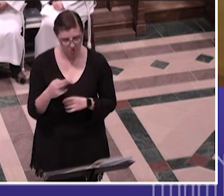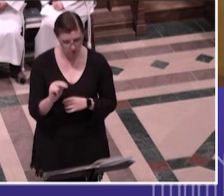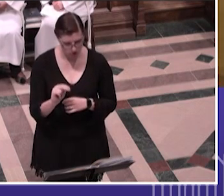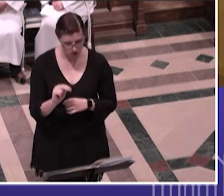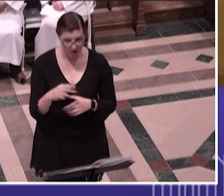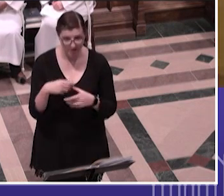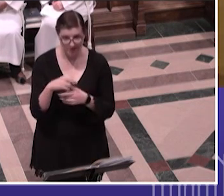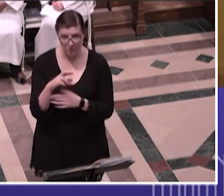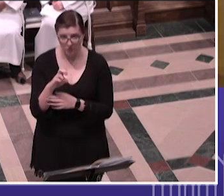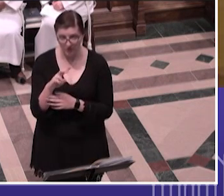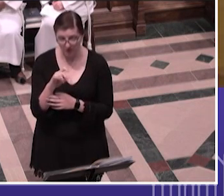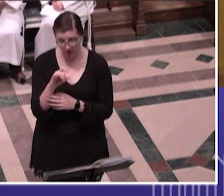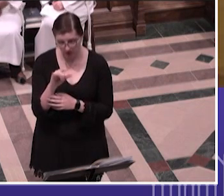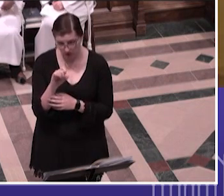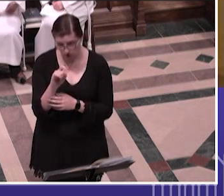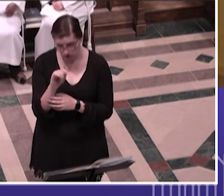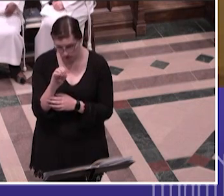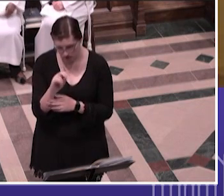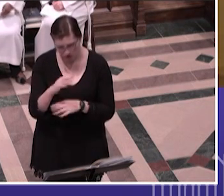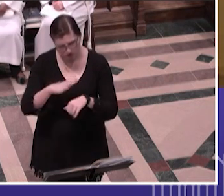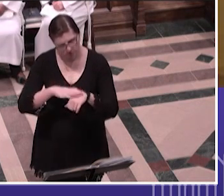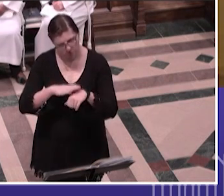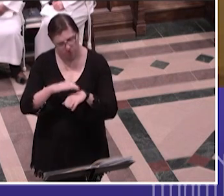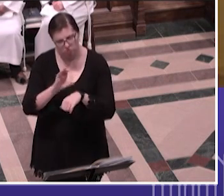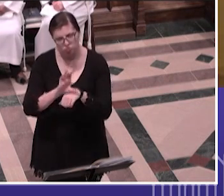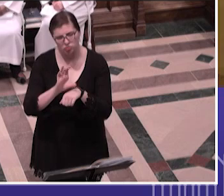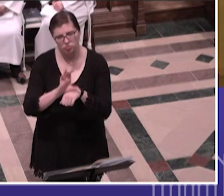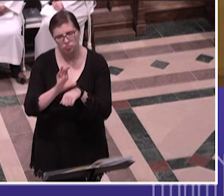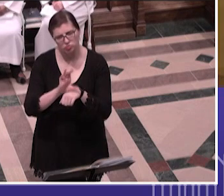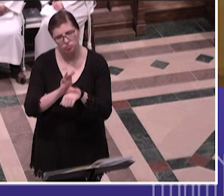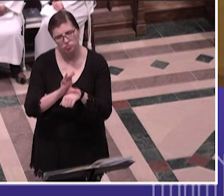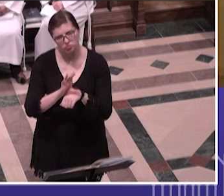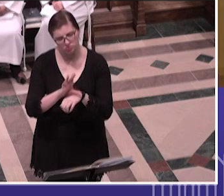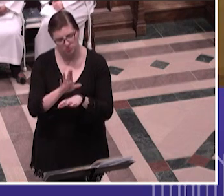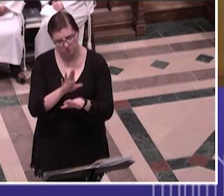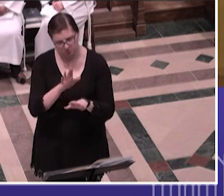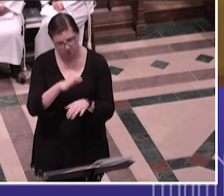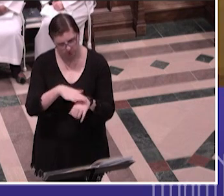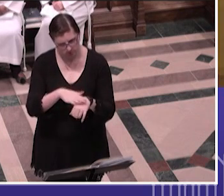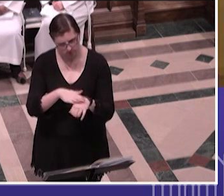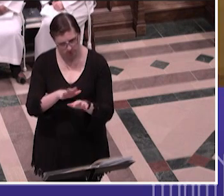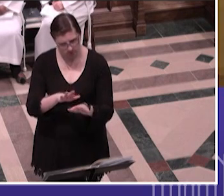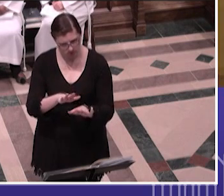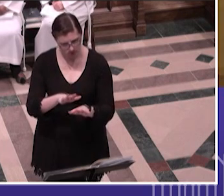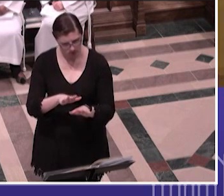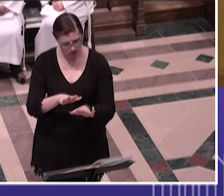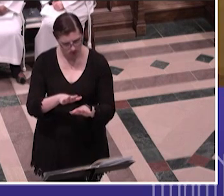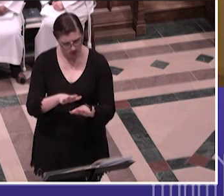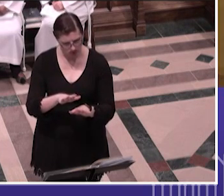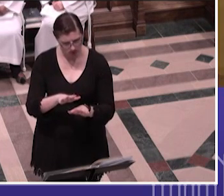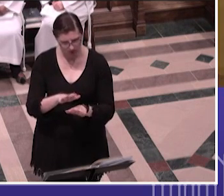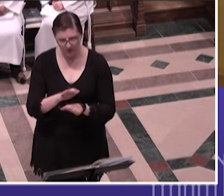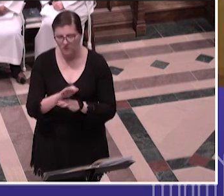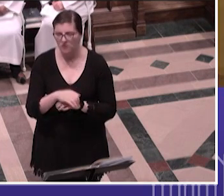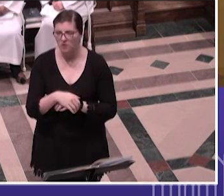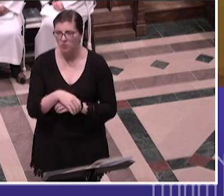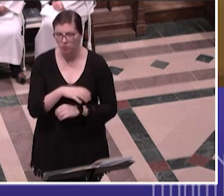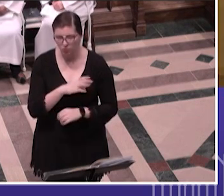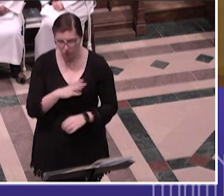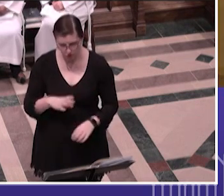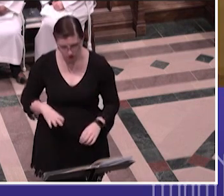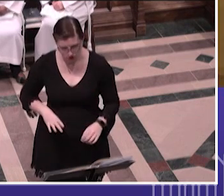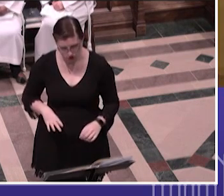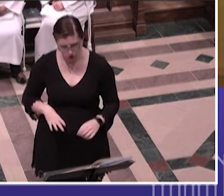of Revelation warned the churches of Asia to be aware of the Nicolaitans, Christians